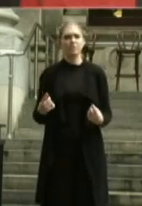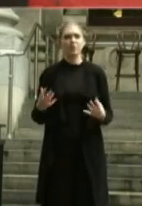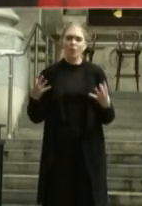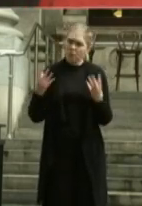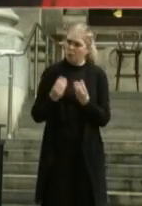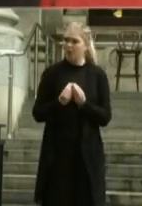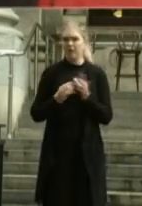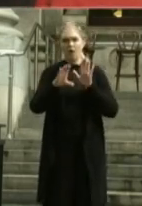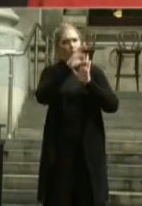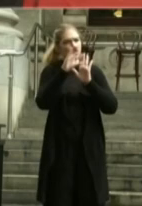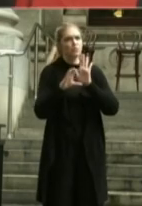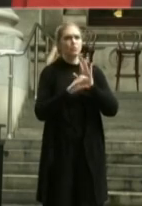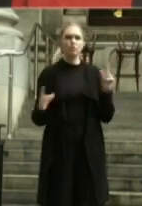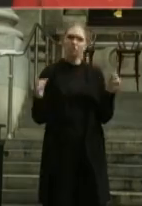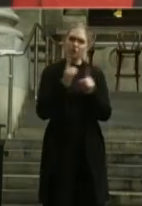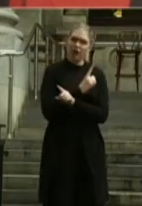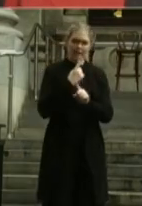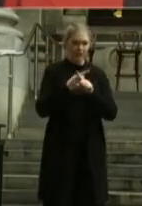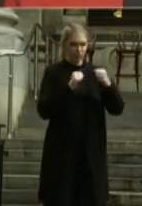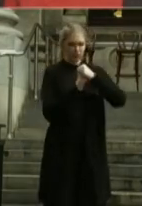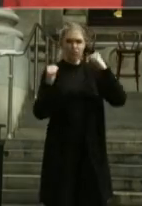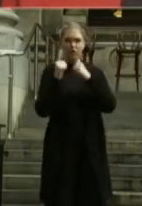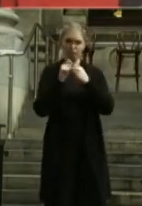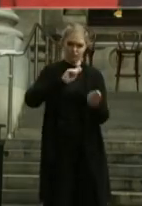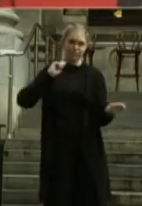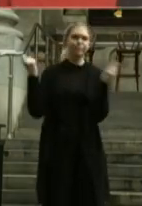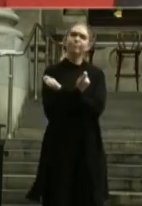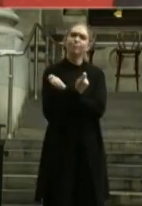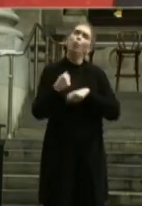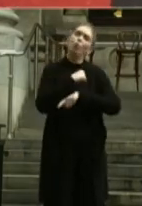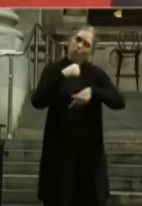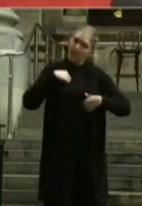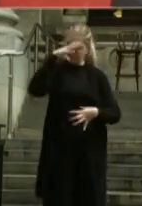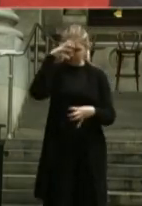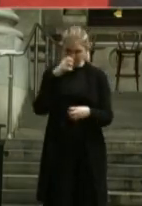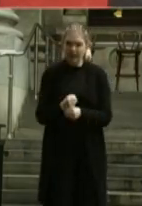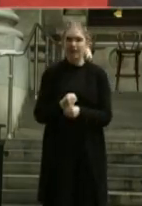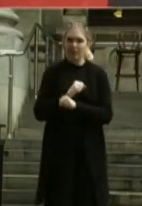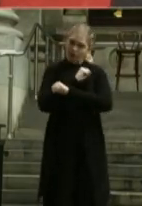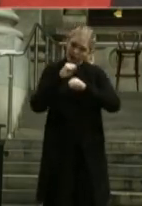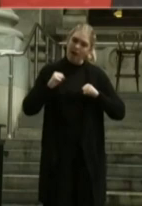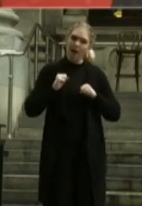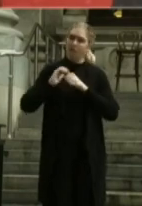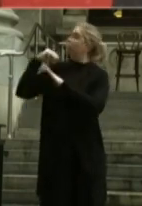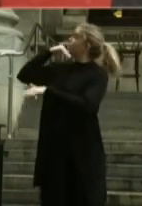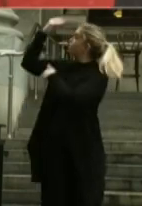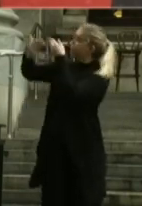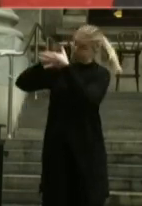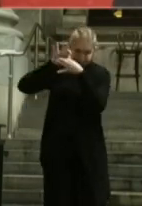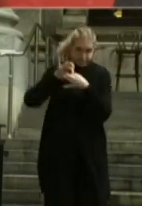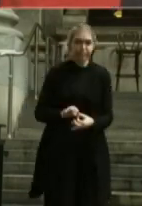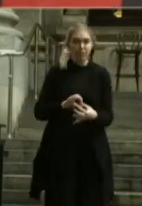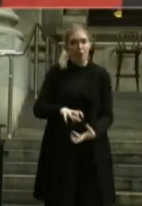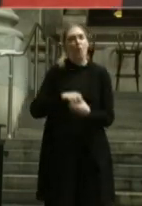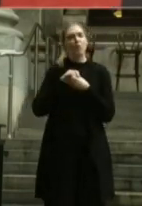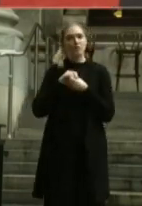With substantive constitutional change and structural reform, we believe this ancient sovereignty can shine through